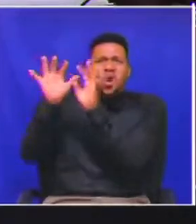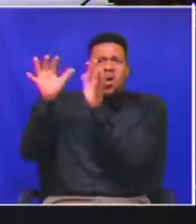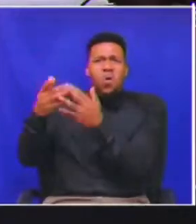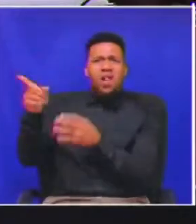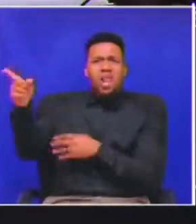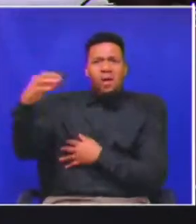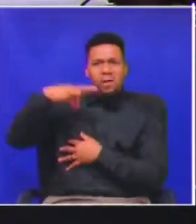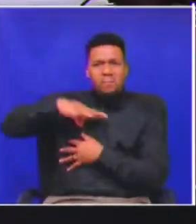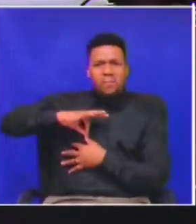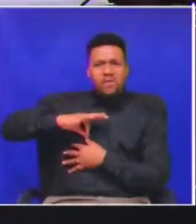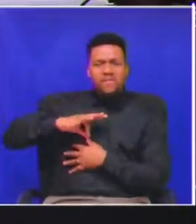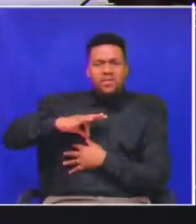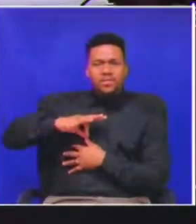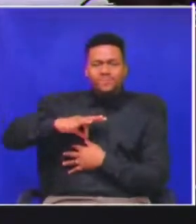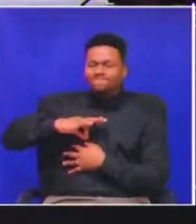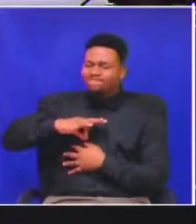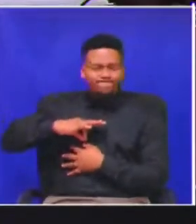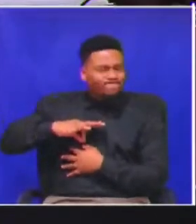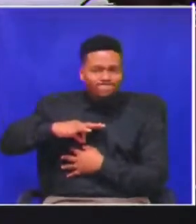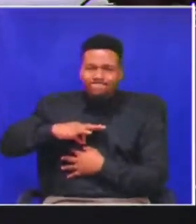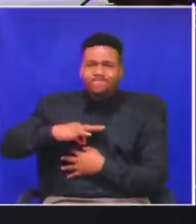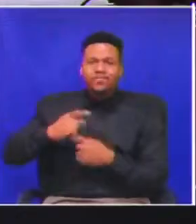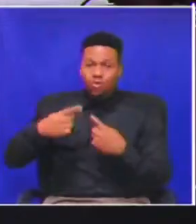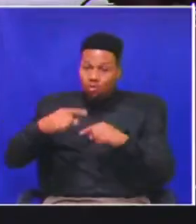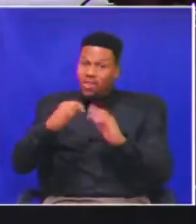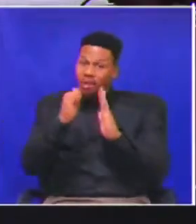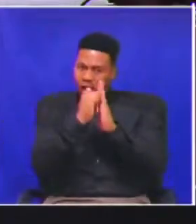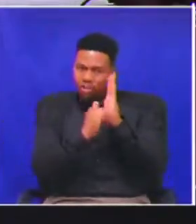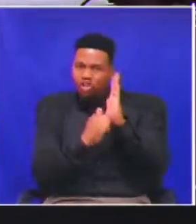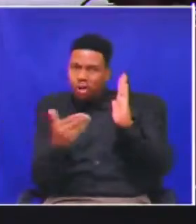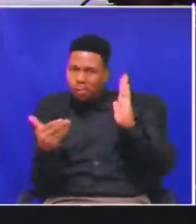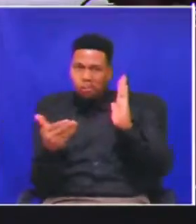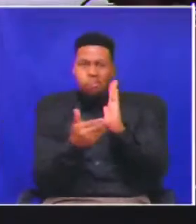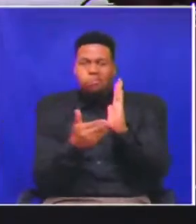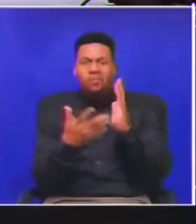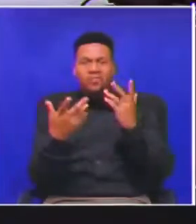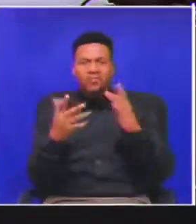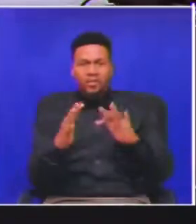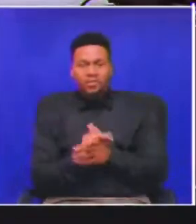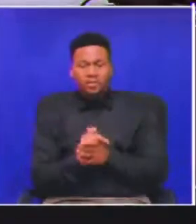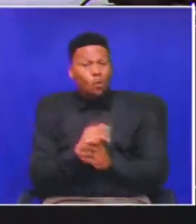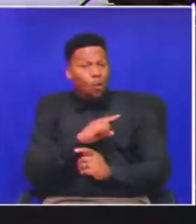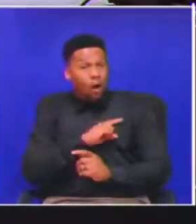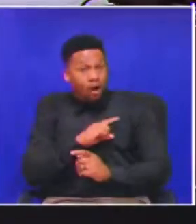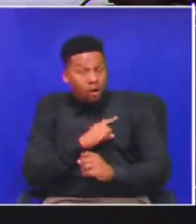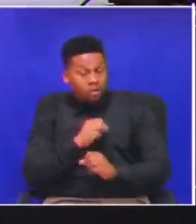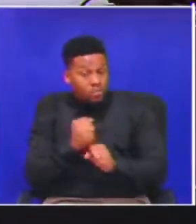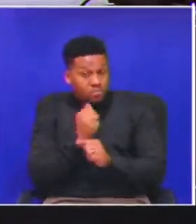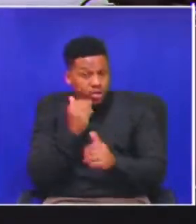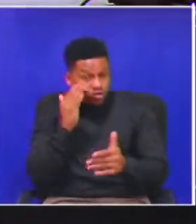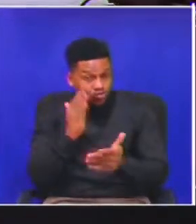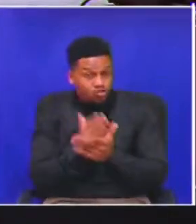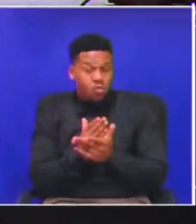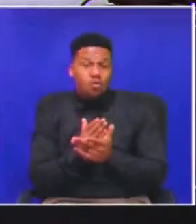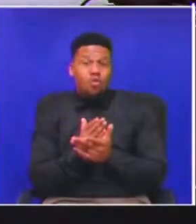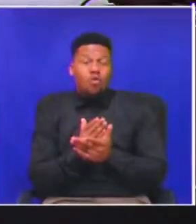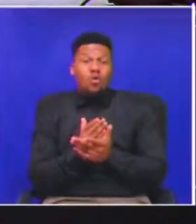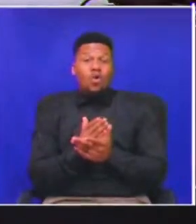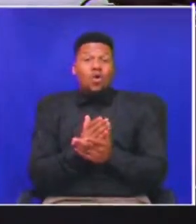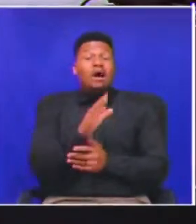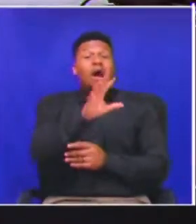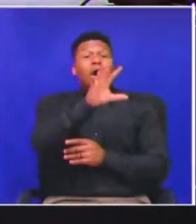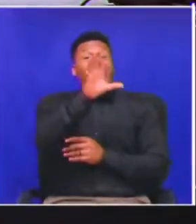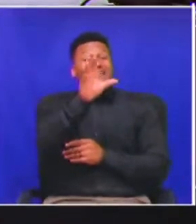addition. We've put it on the agenda to ensure or to insist that Africa must now